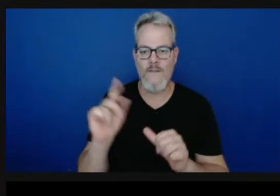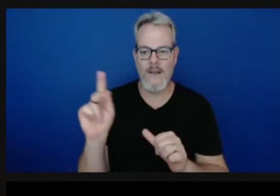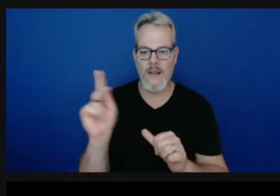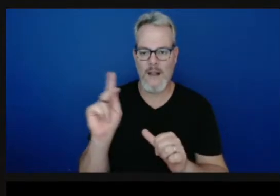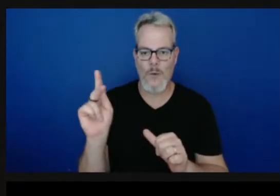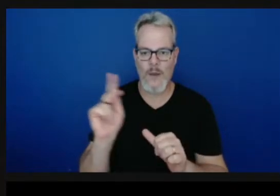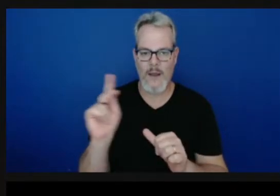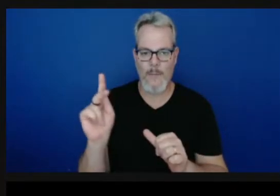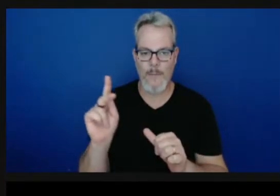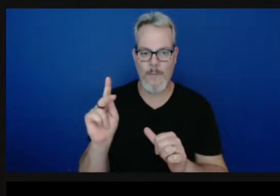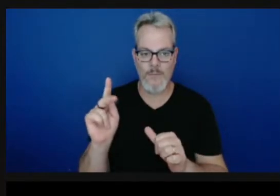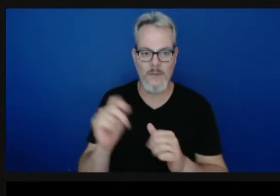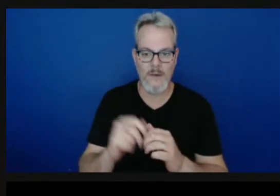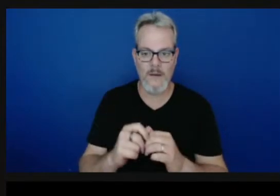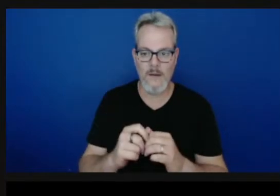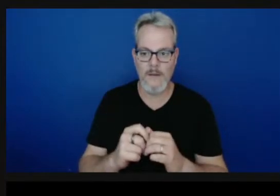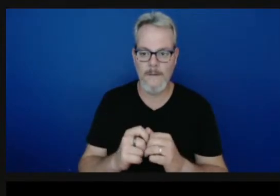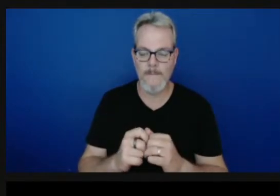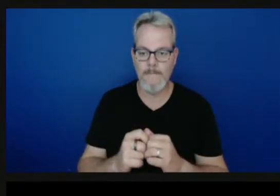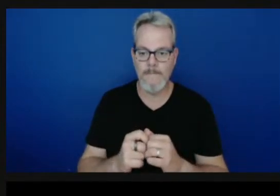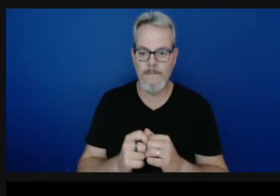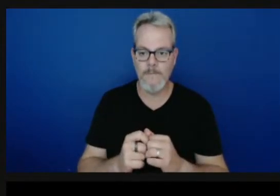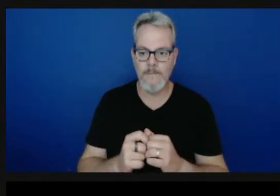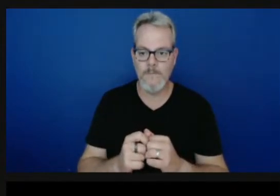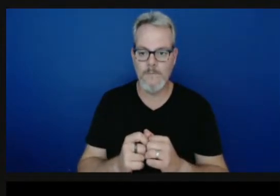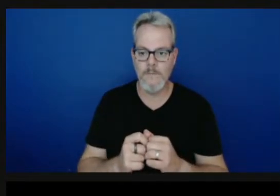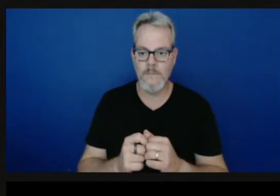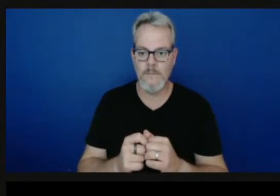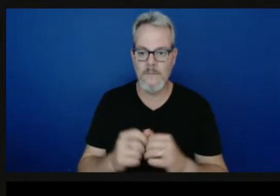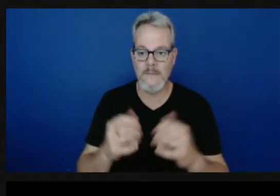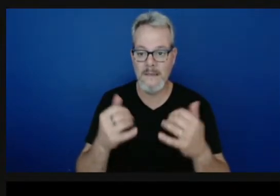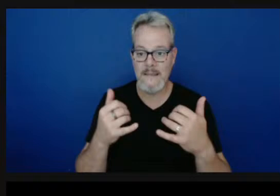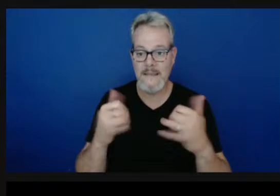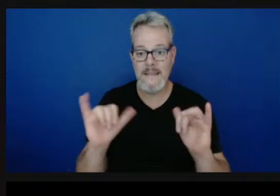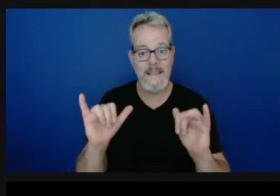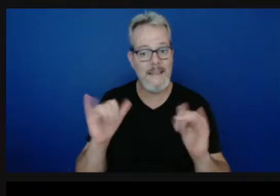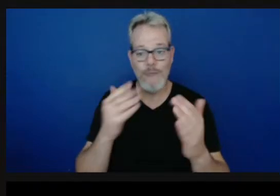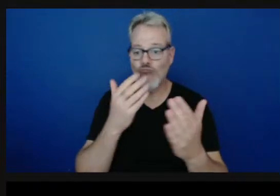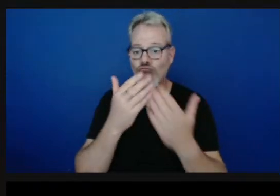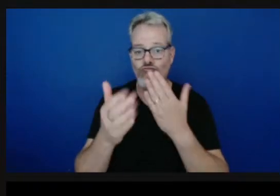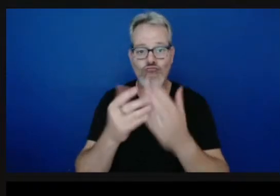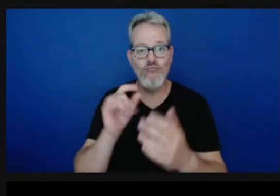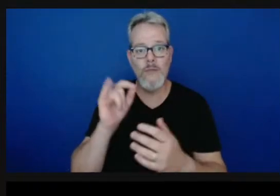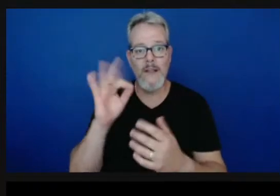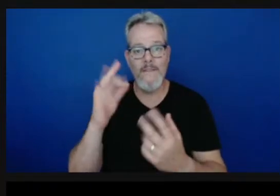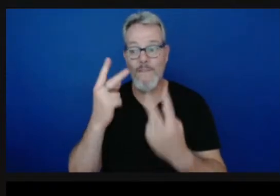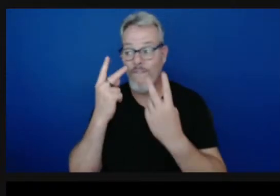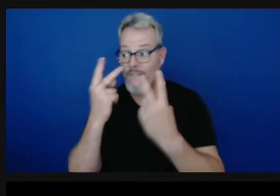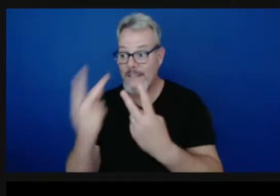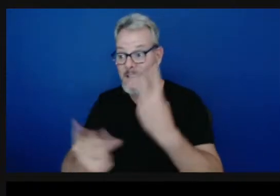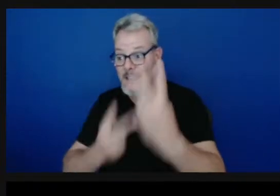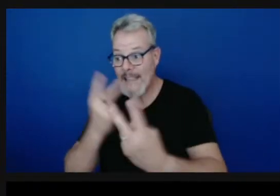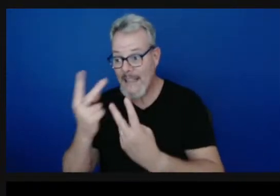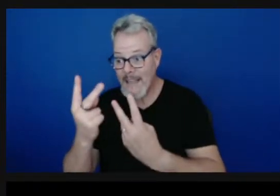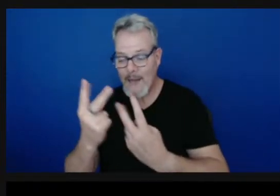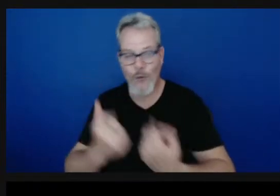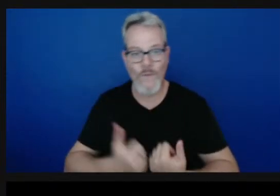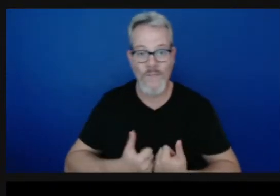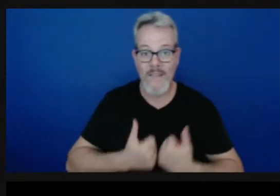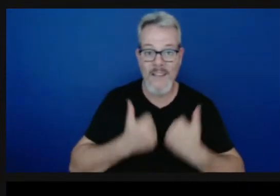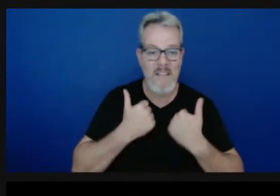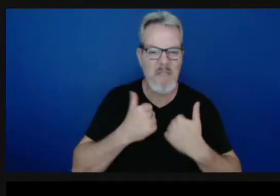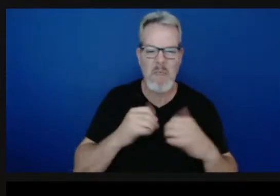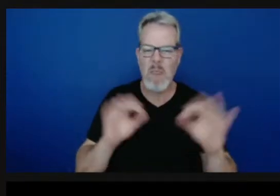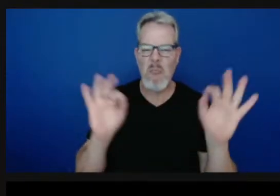still a concern for sensitive individuals and whether you're visiting or residing nearby, but it's not